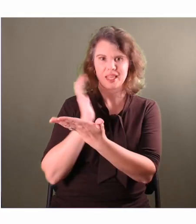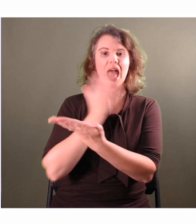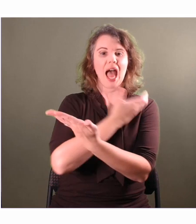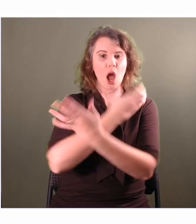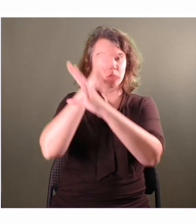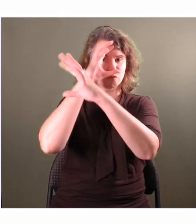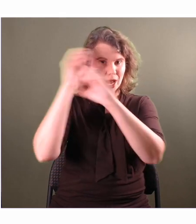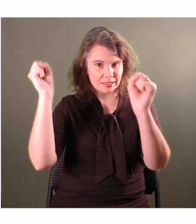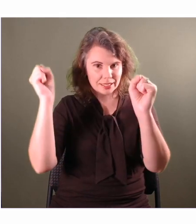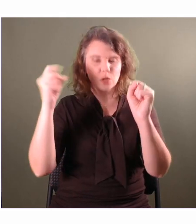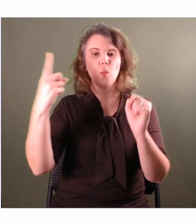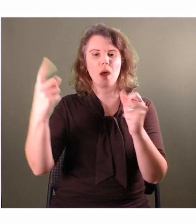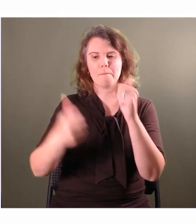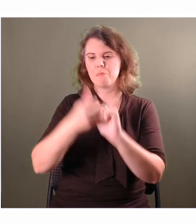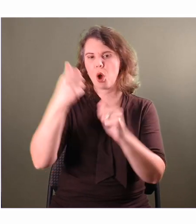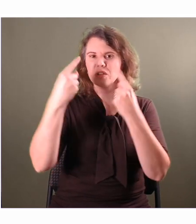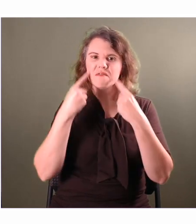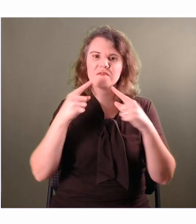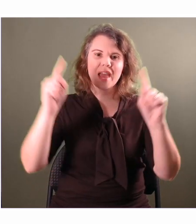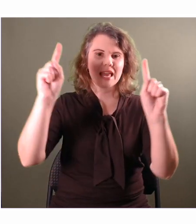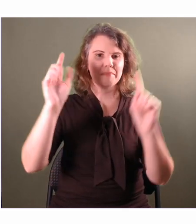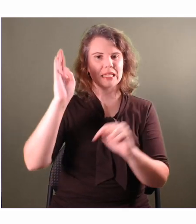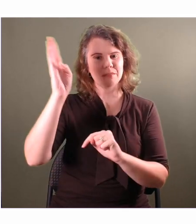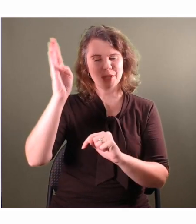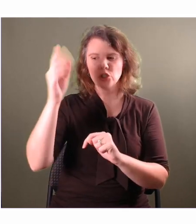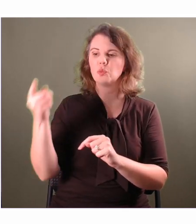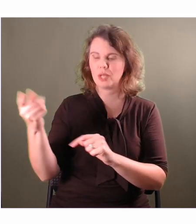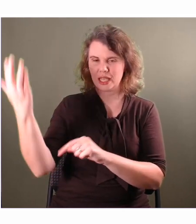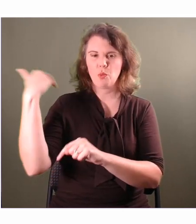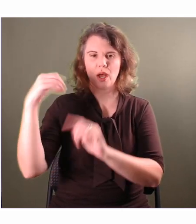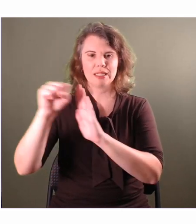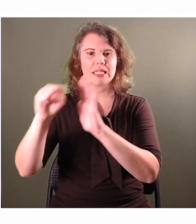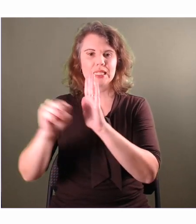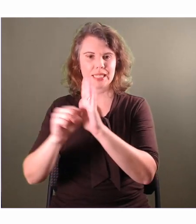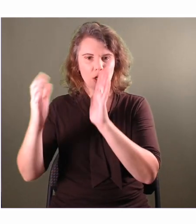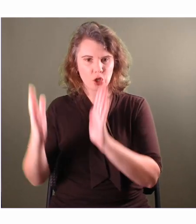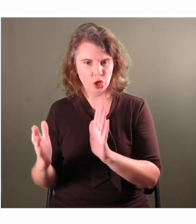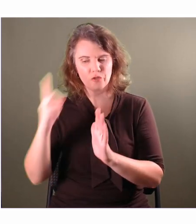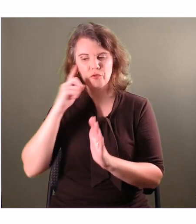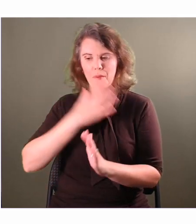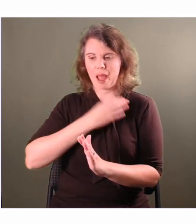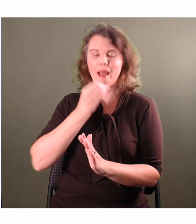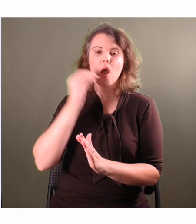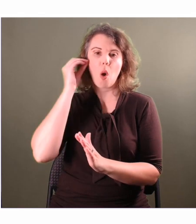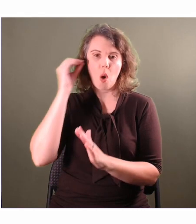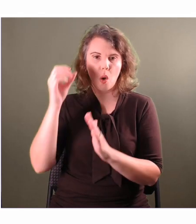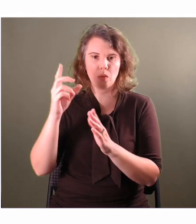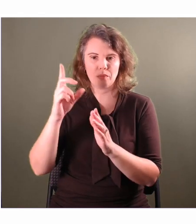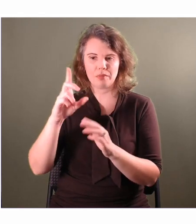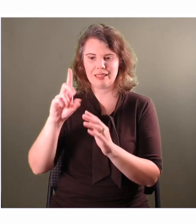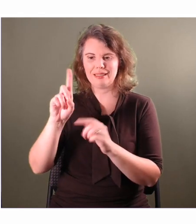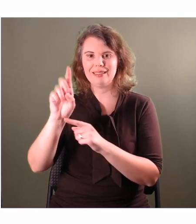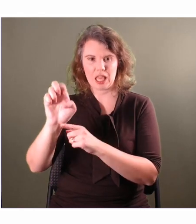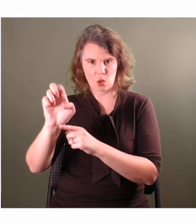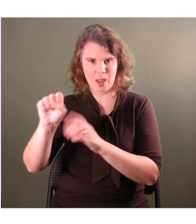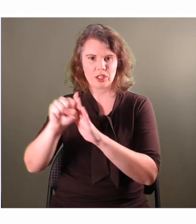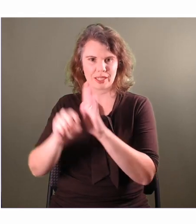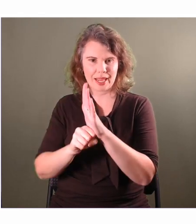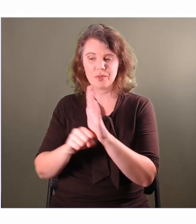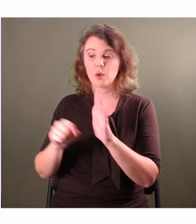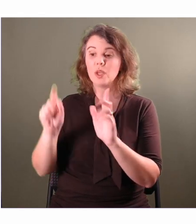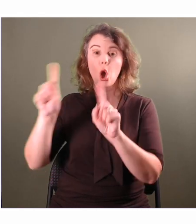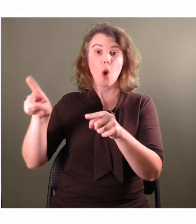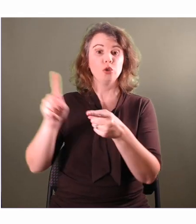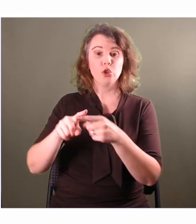president. One of his more famous speech errors back when he was a senator from my home state of Delaware. He said, "Many of us were in Rome at the